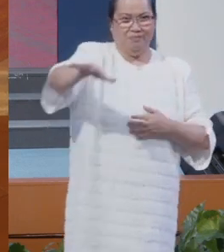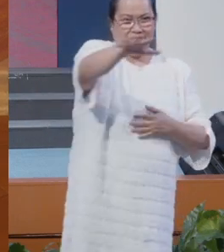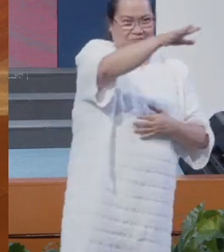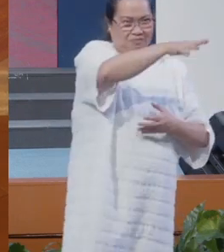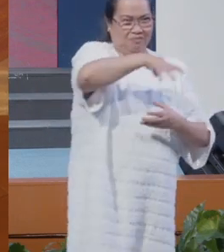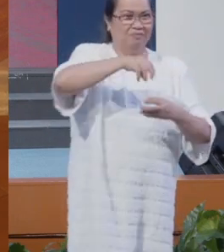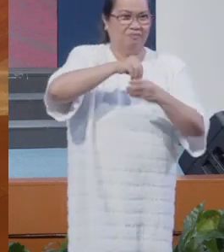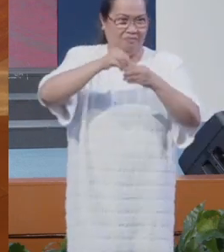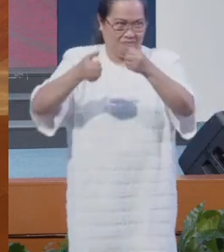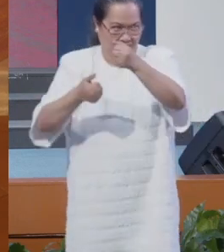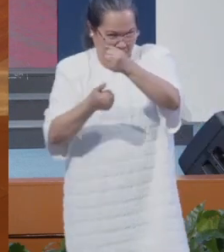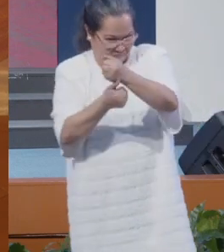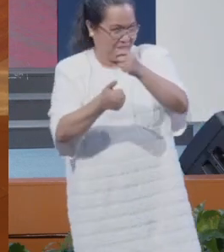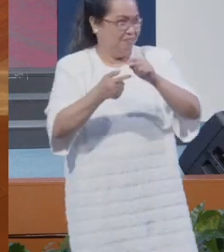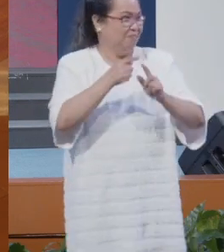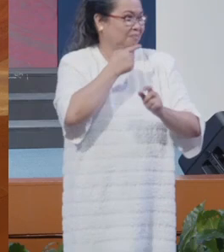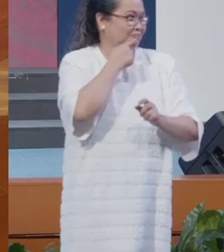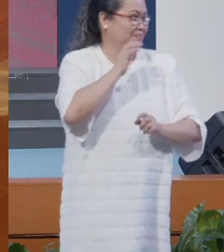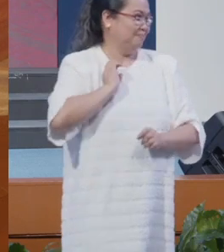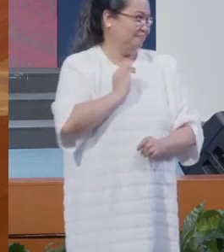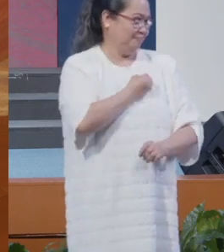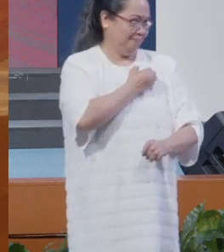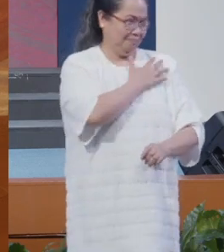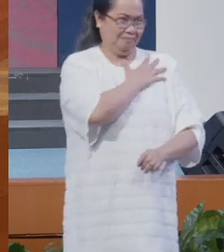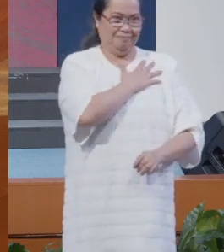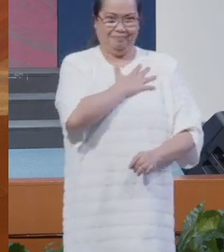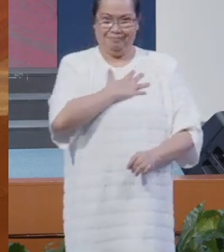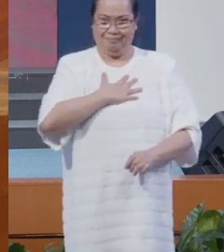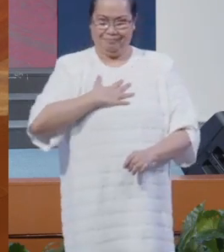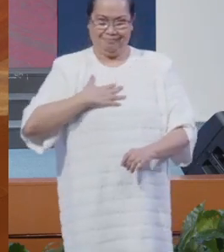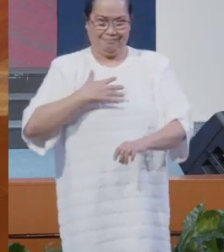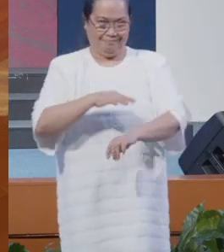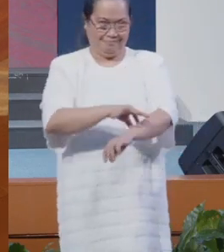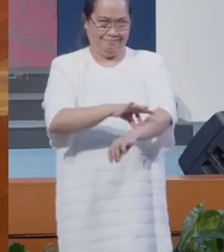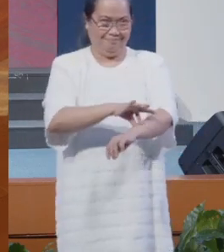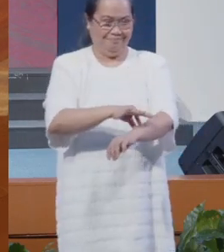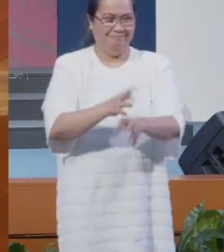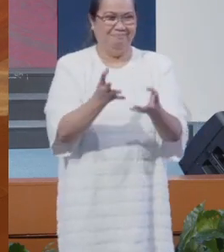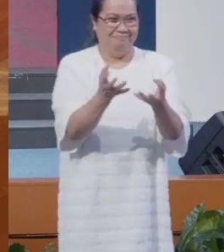lived in the passions of our flesh, carrying out the desires of the